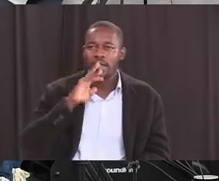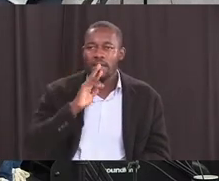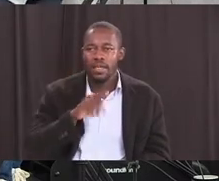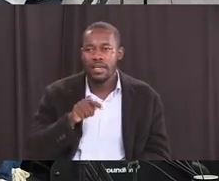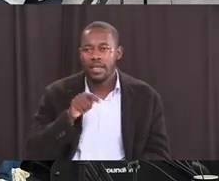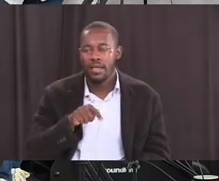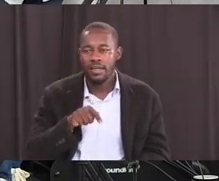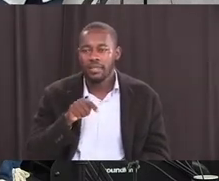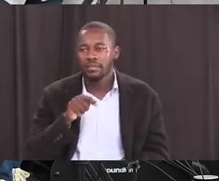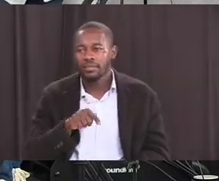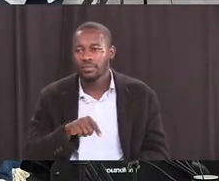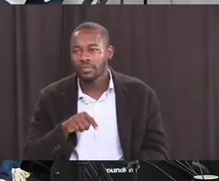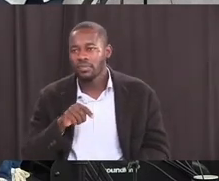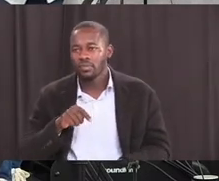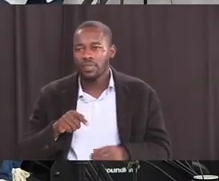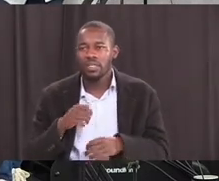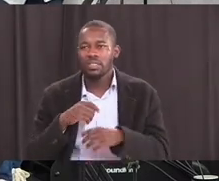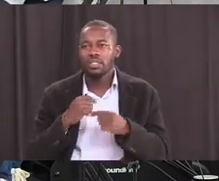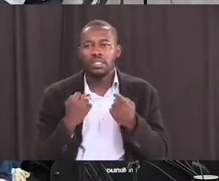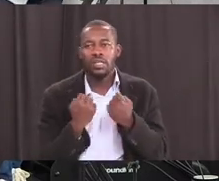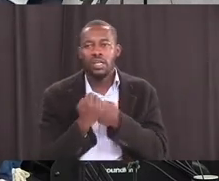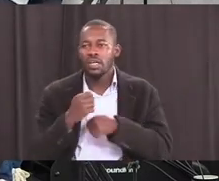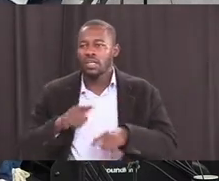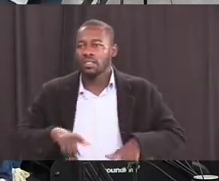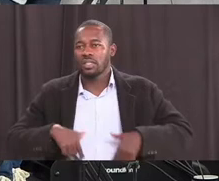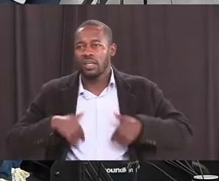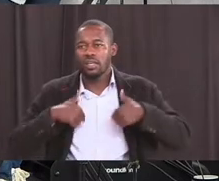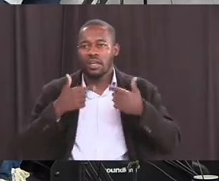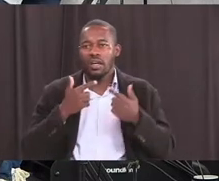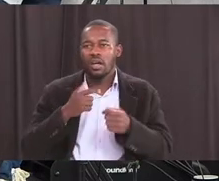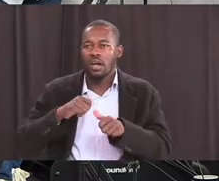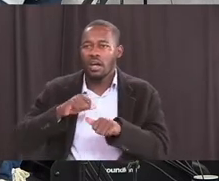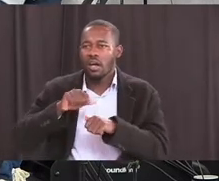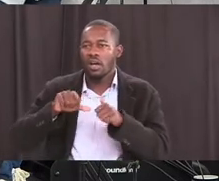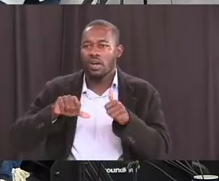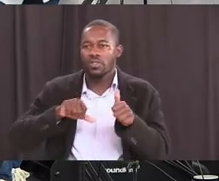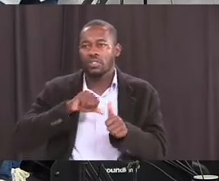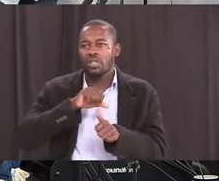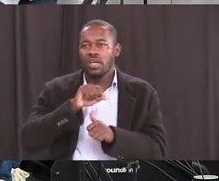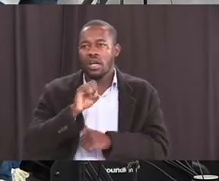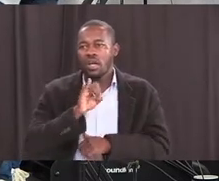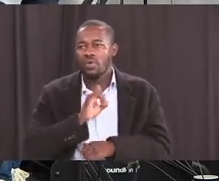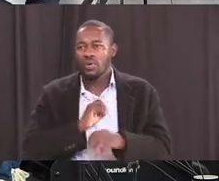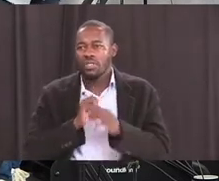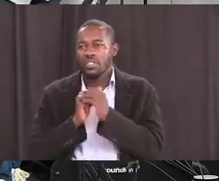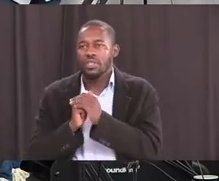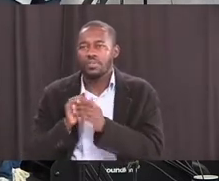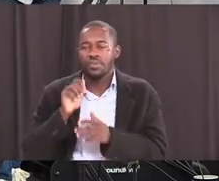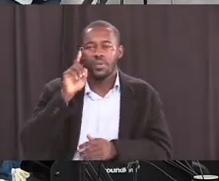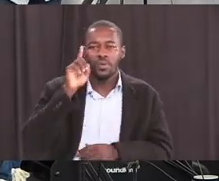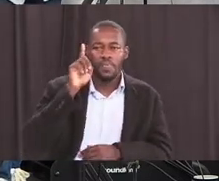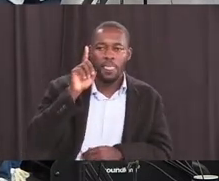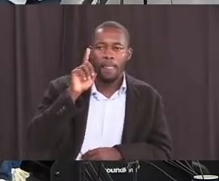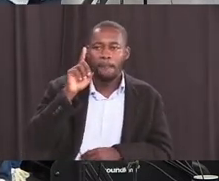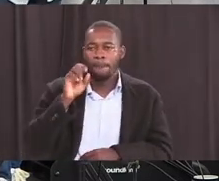are here, turning lives around. I worship